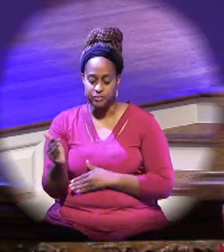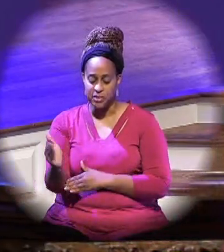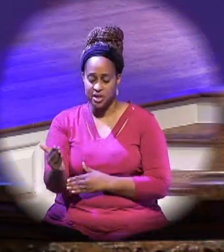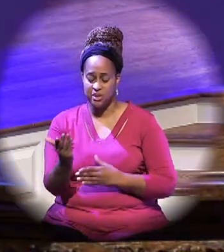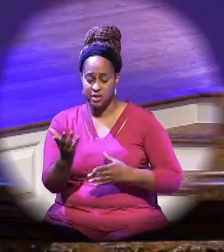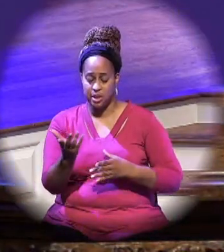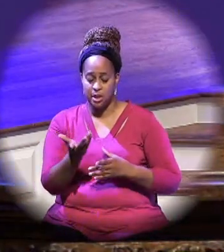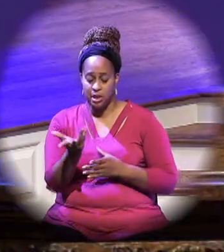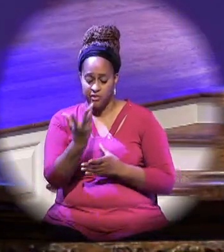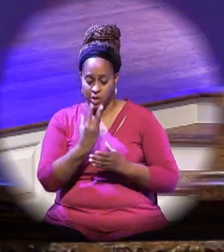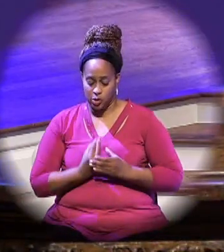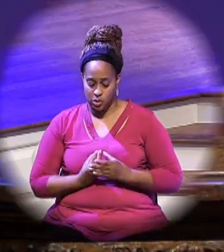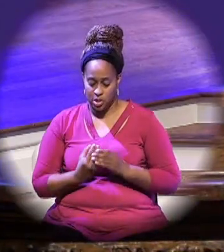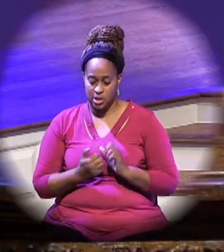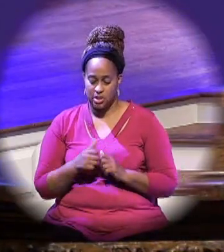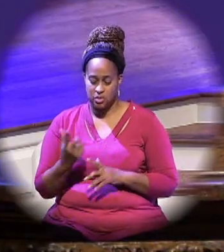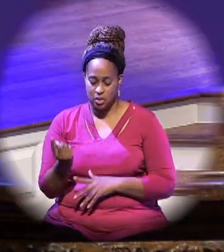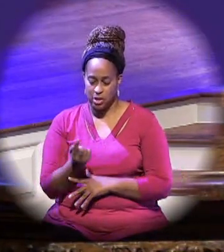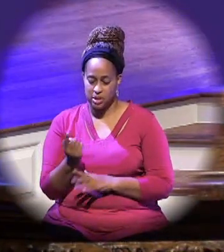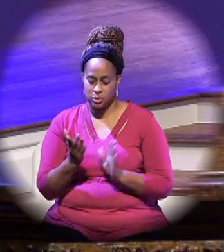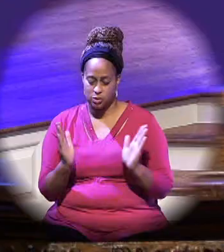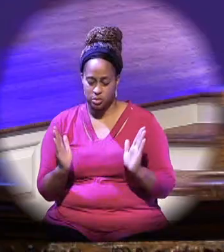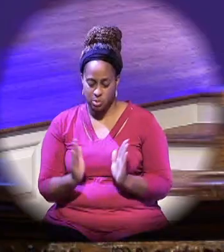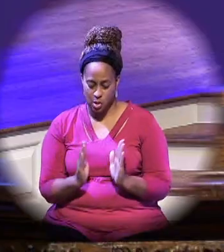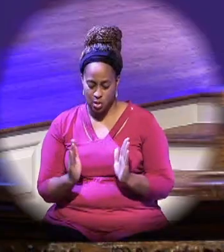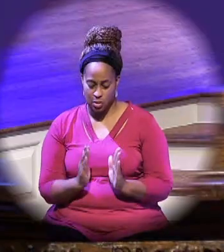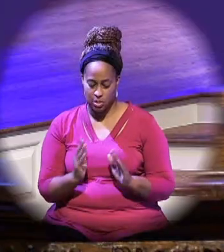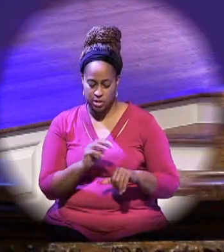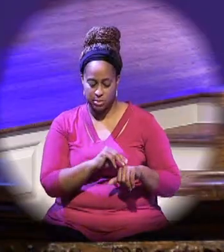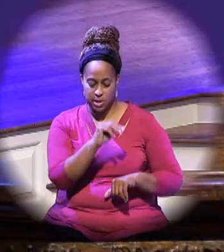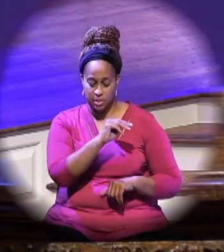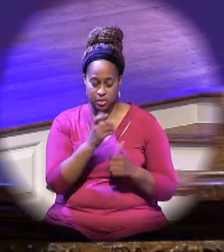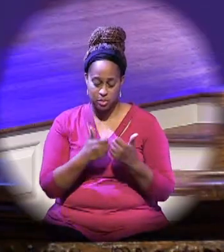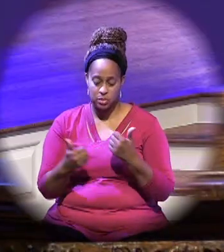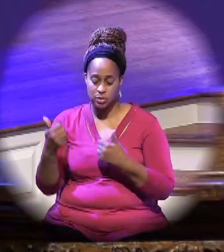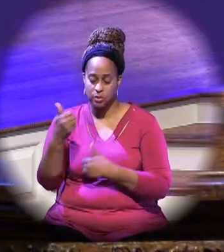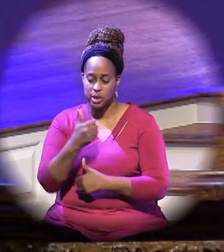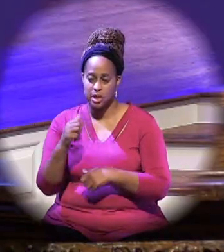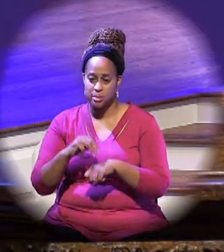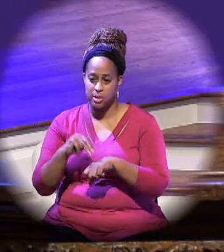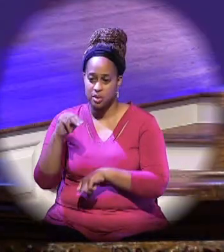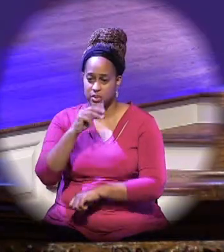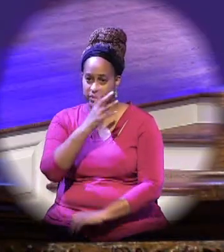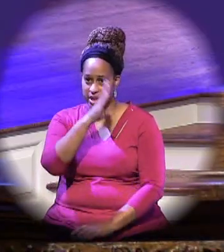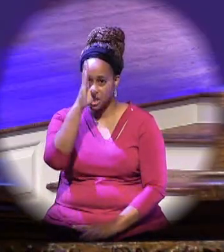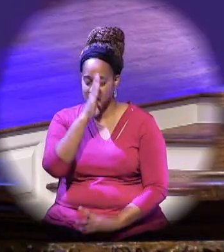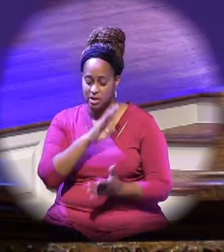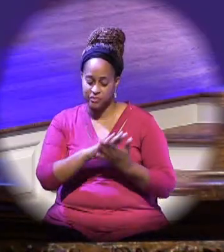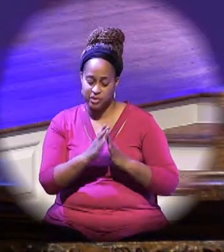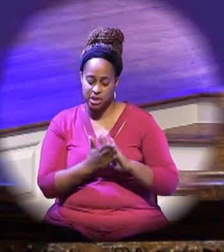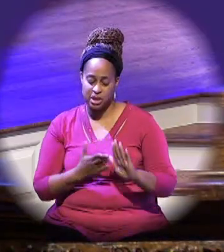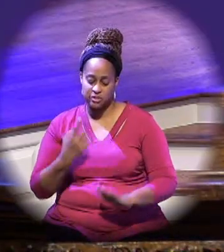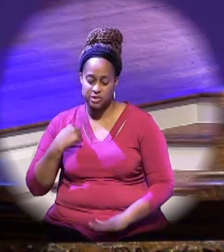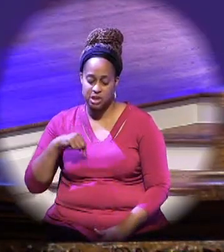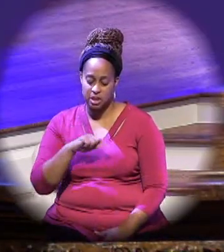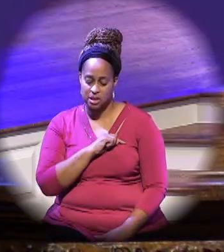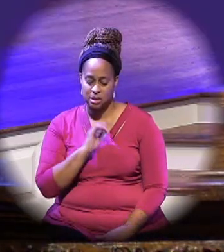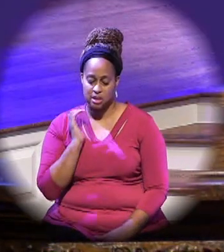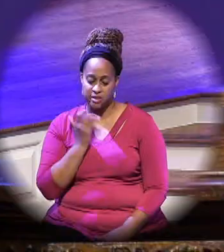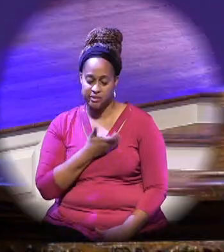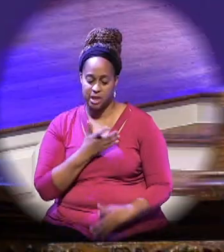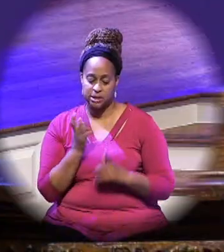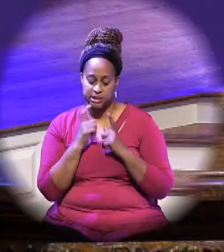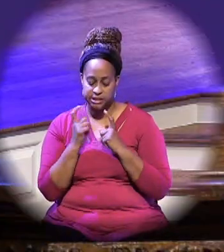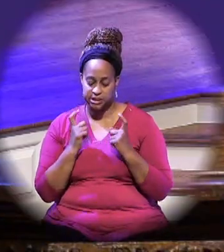really a small miracle. The greater miracle is that God forgives us of our